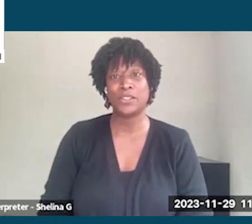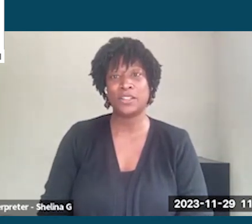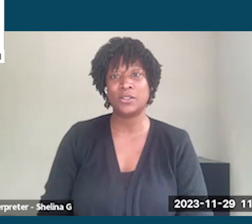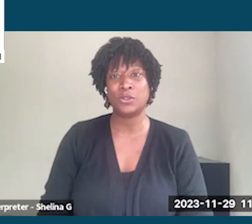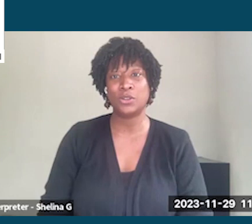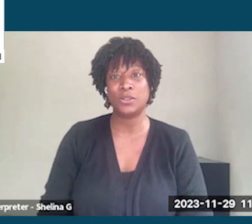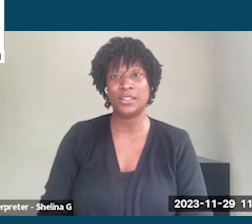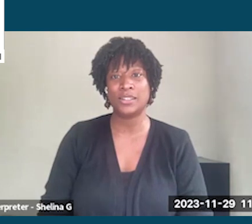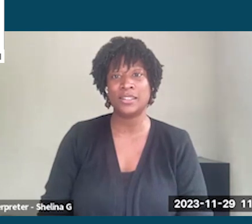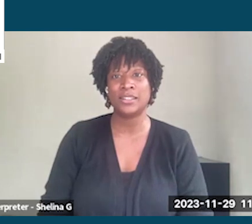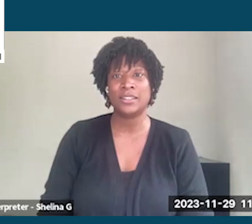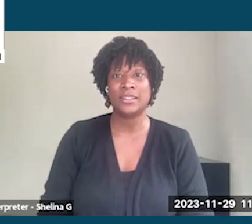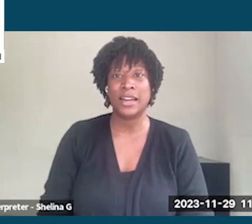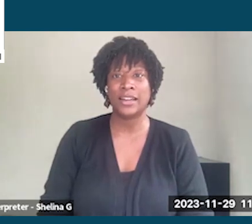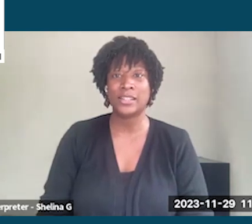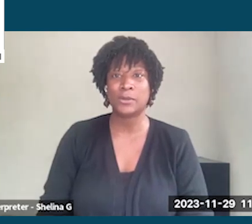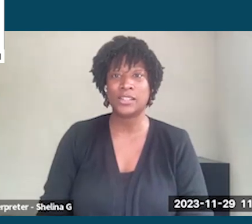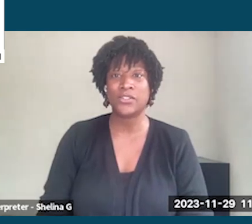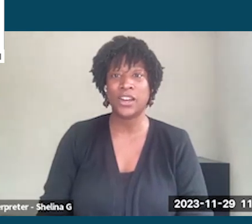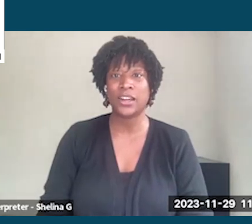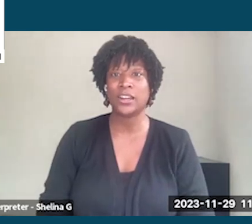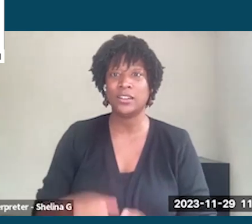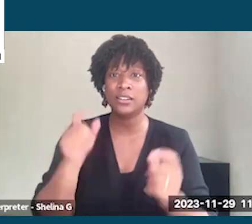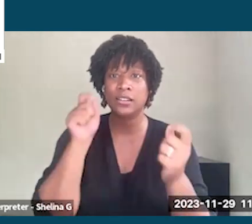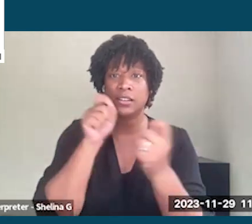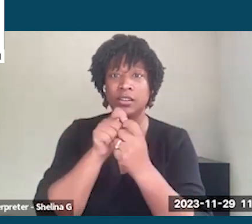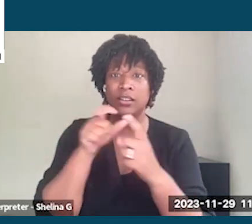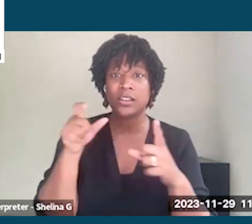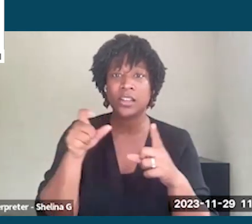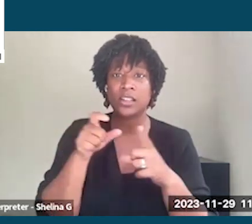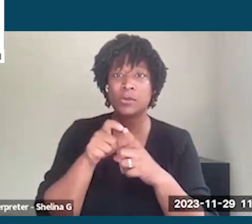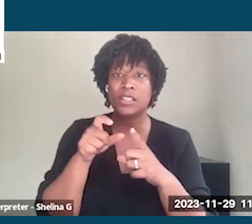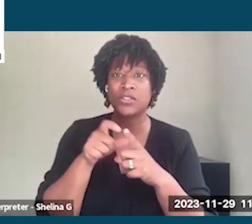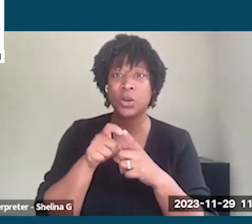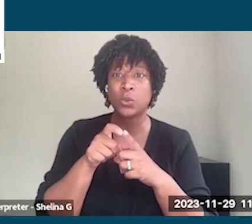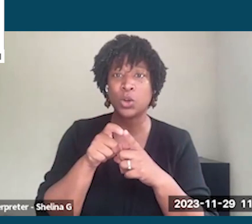not a person who uses like specific